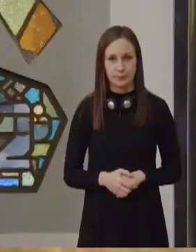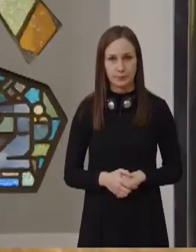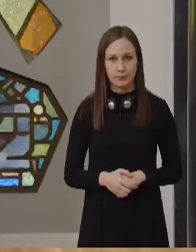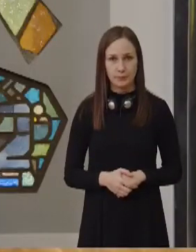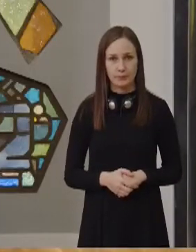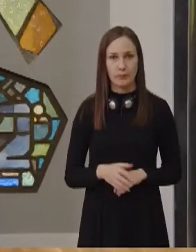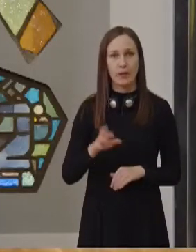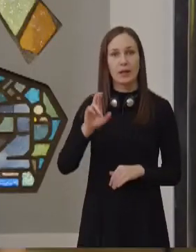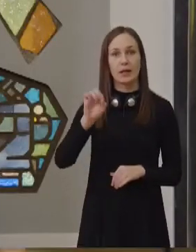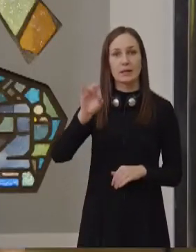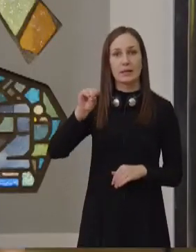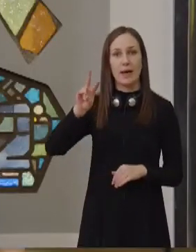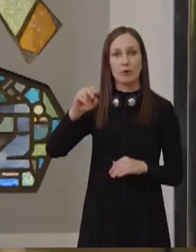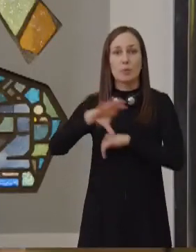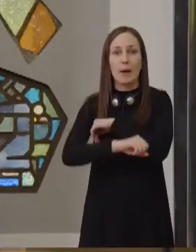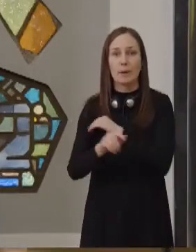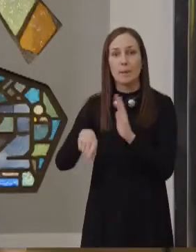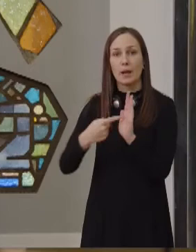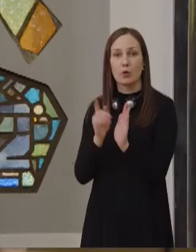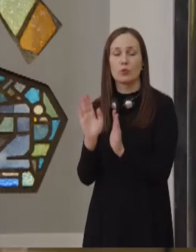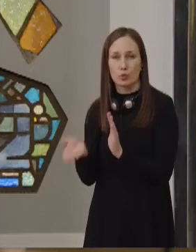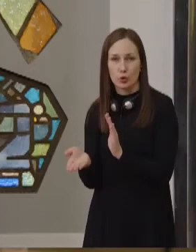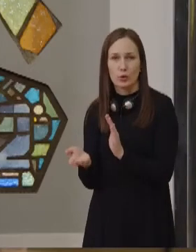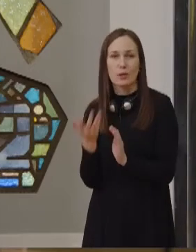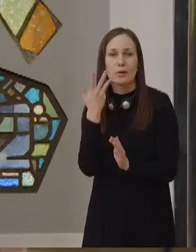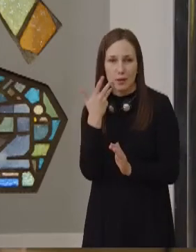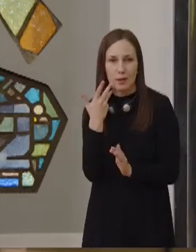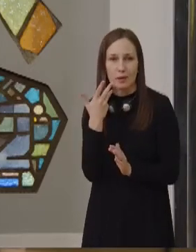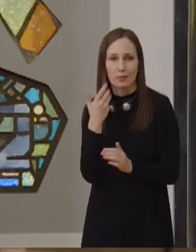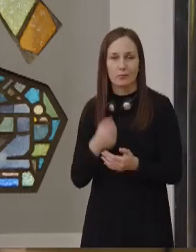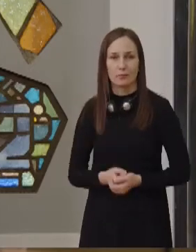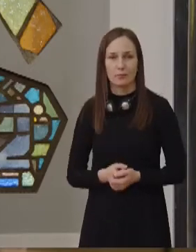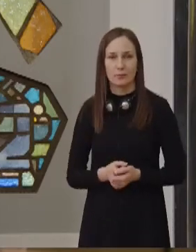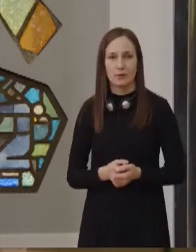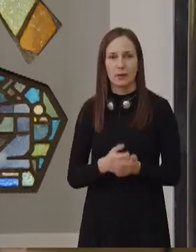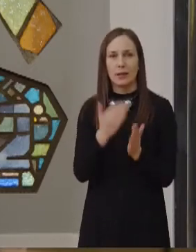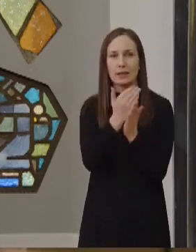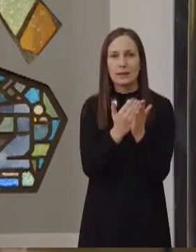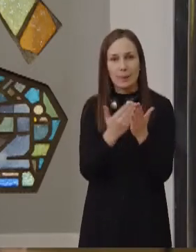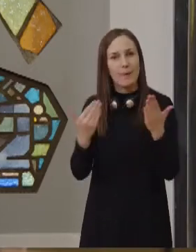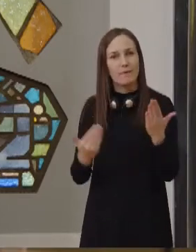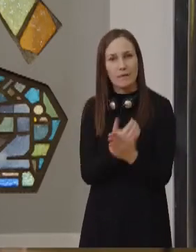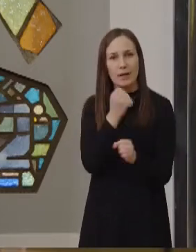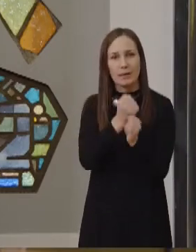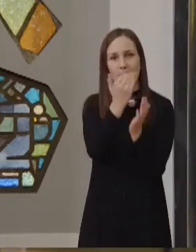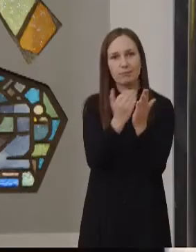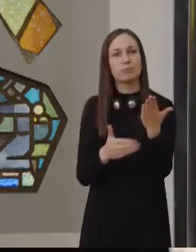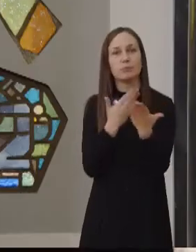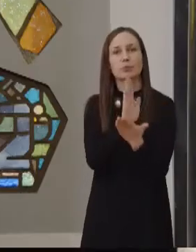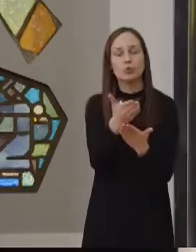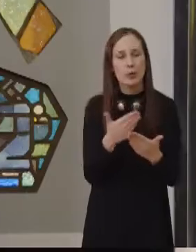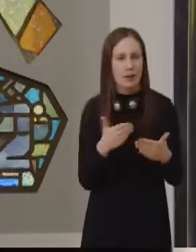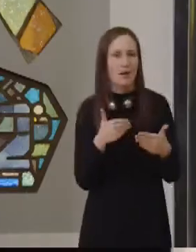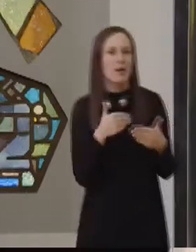Tomas Raskevičius, when? This is the question. So when is the law